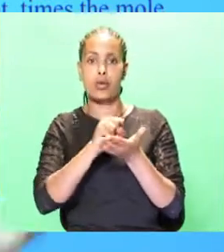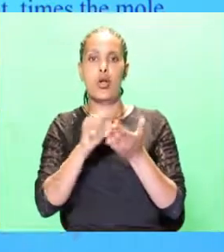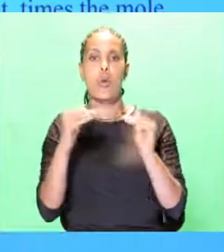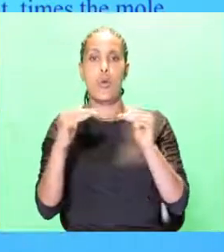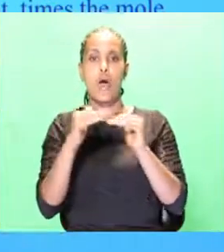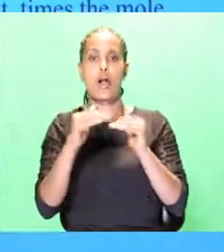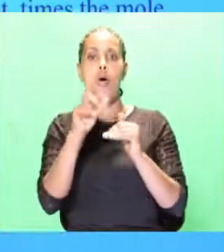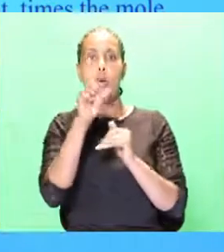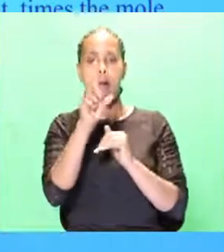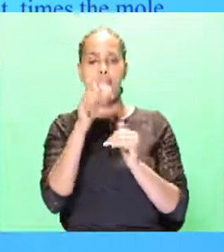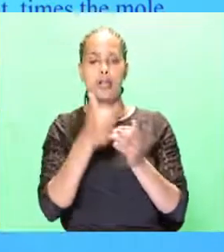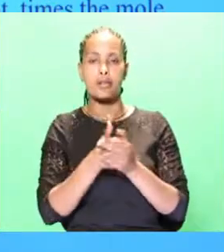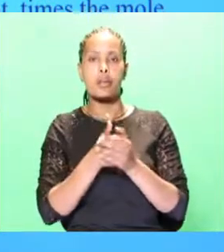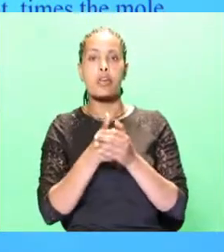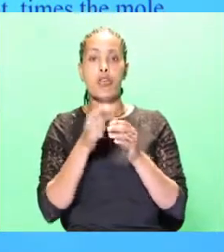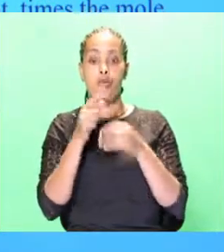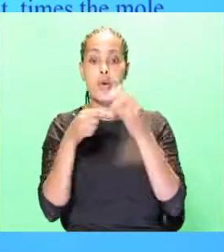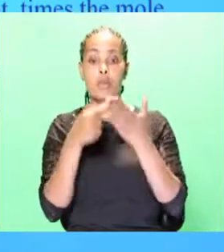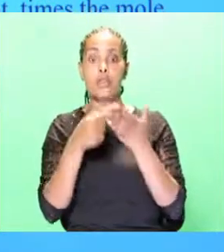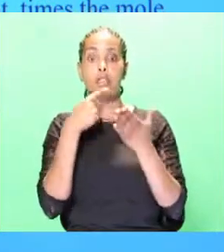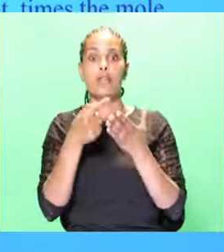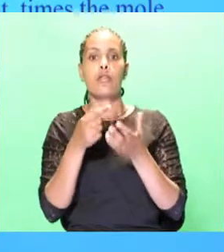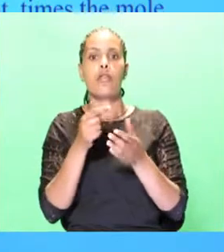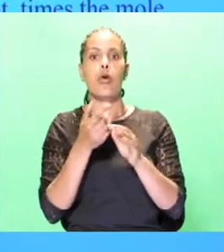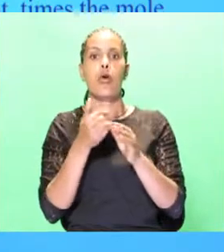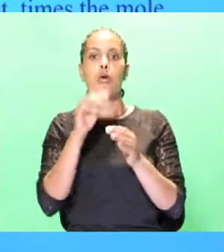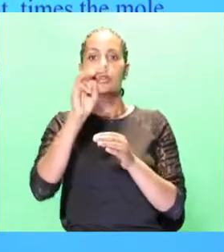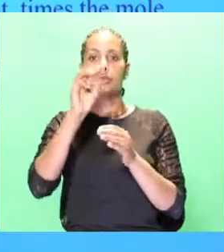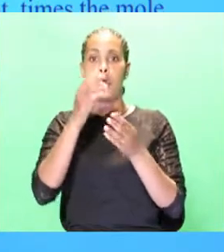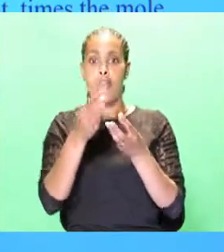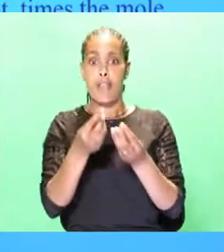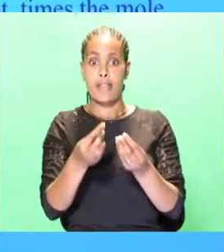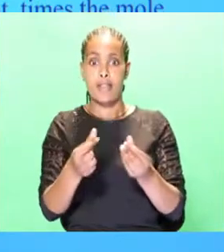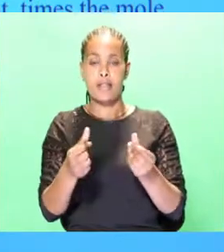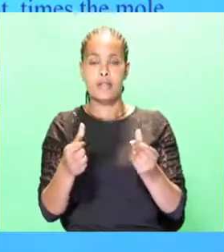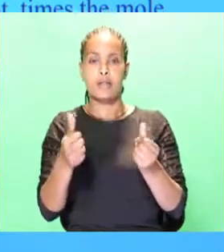equal 1. From this, mole fraction of the solvent